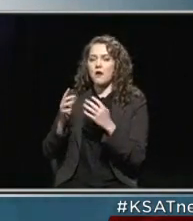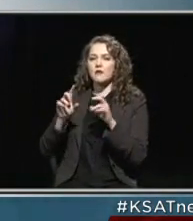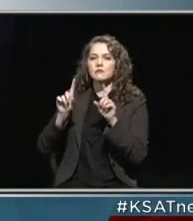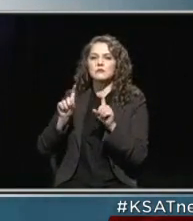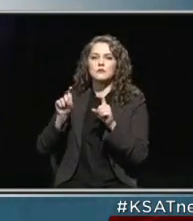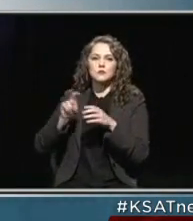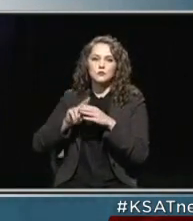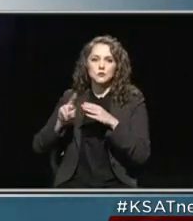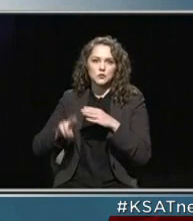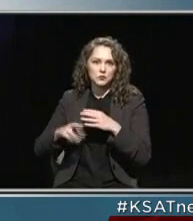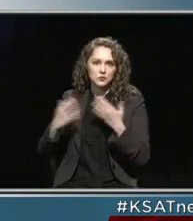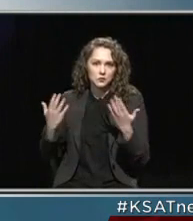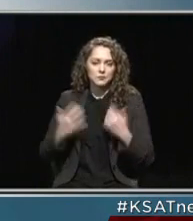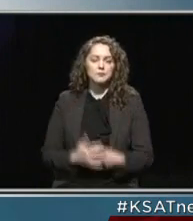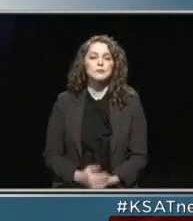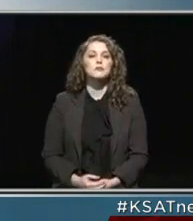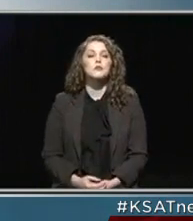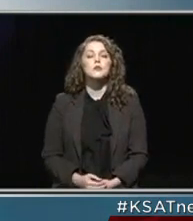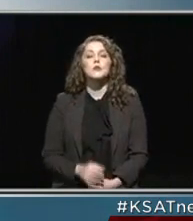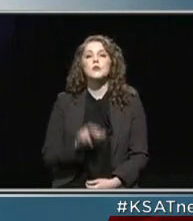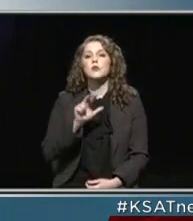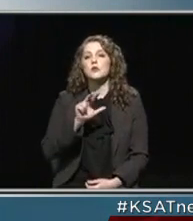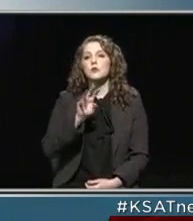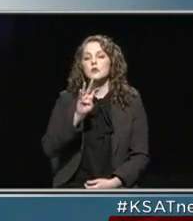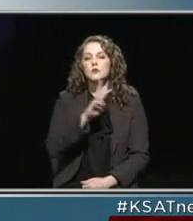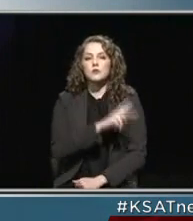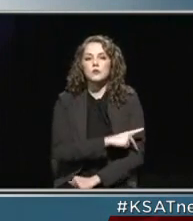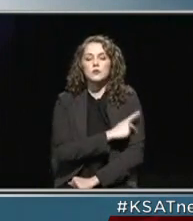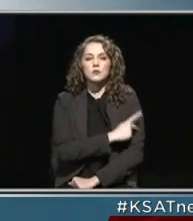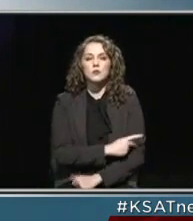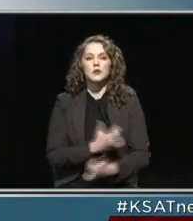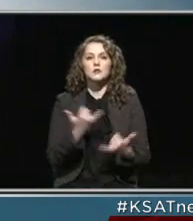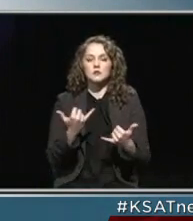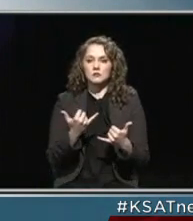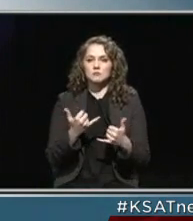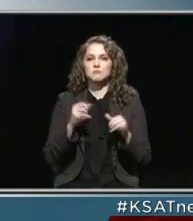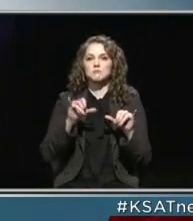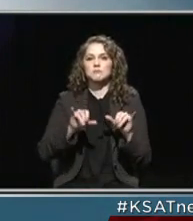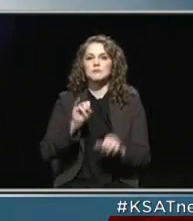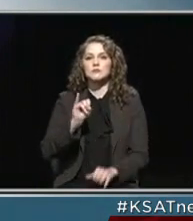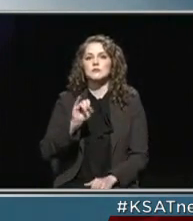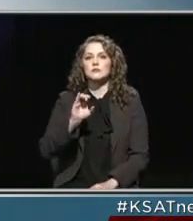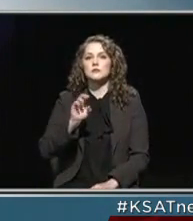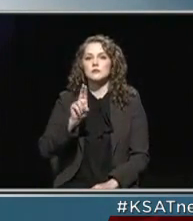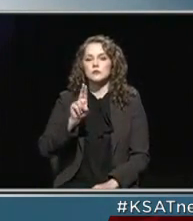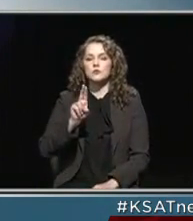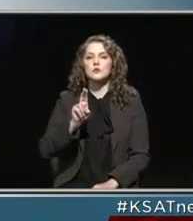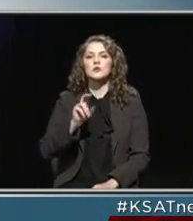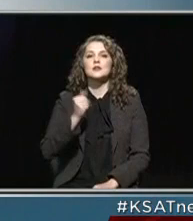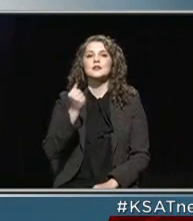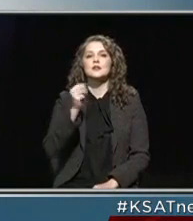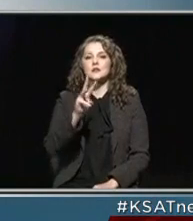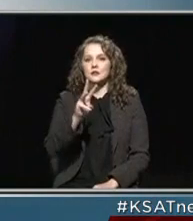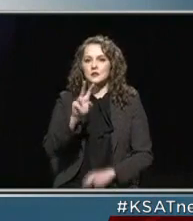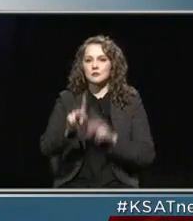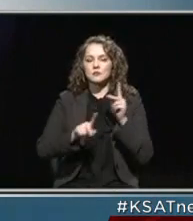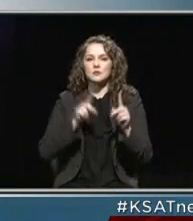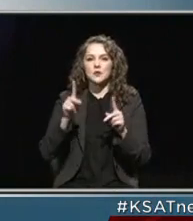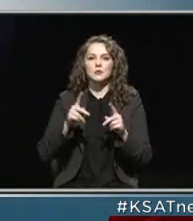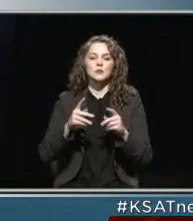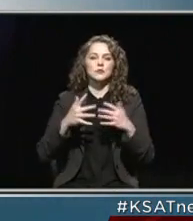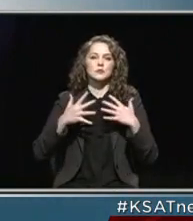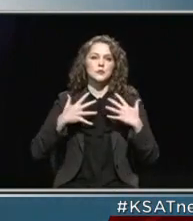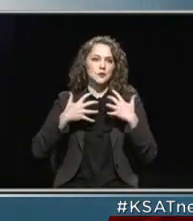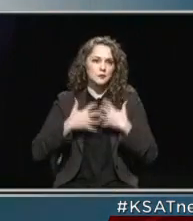results. And we have 34 patients now in ICU, 16 on ventilators. Now, the big news